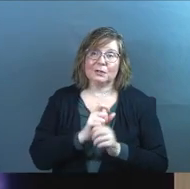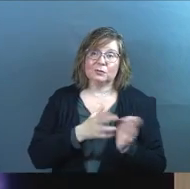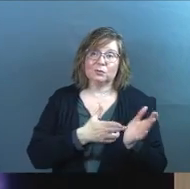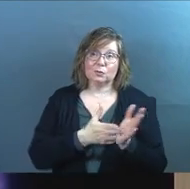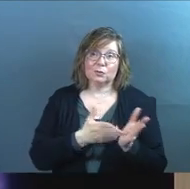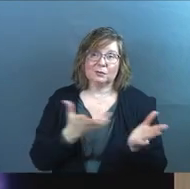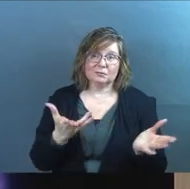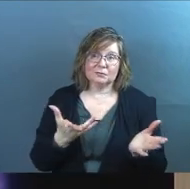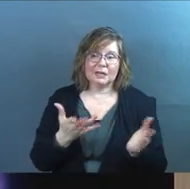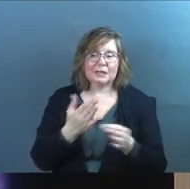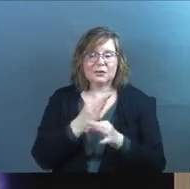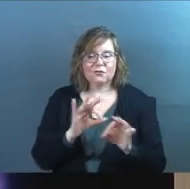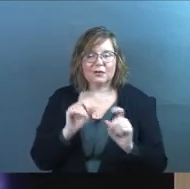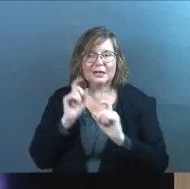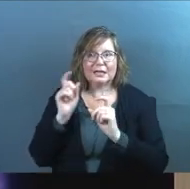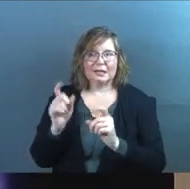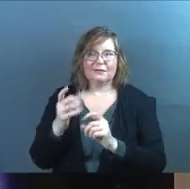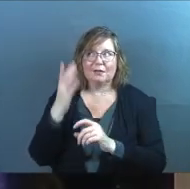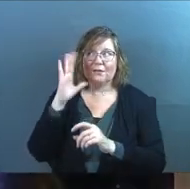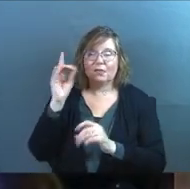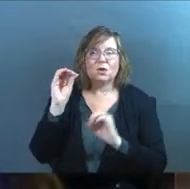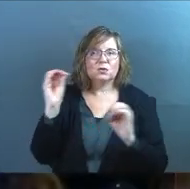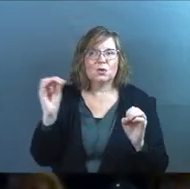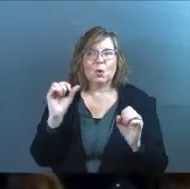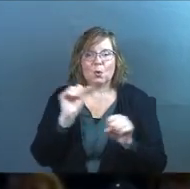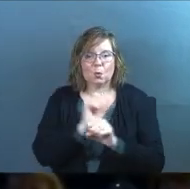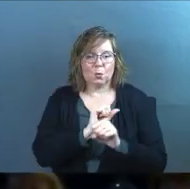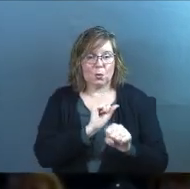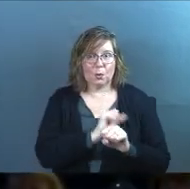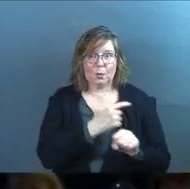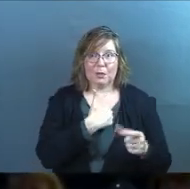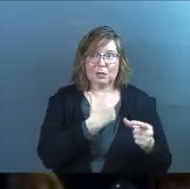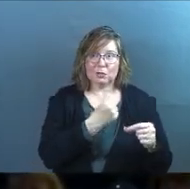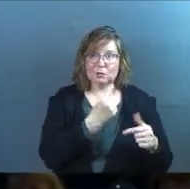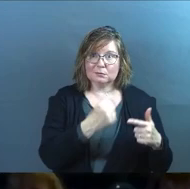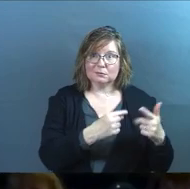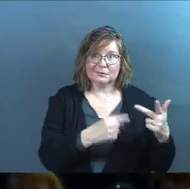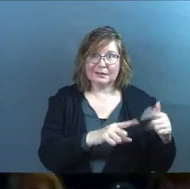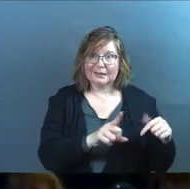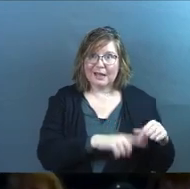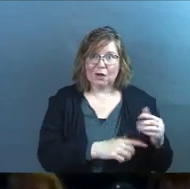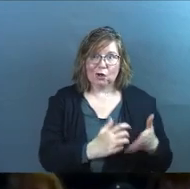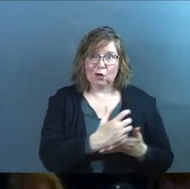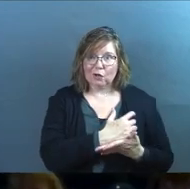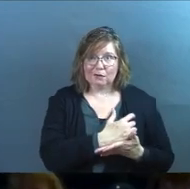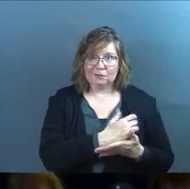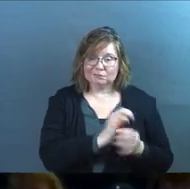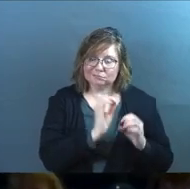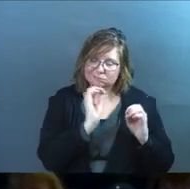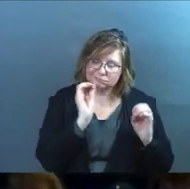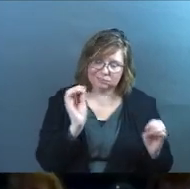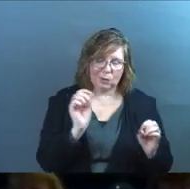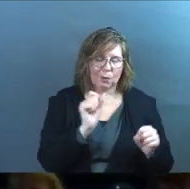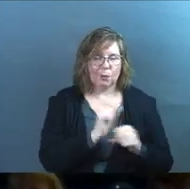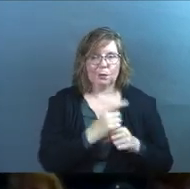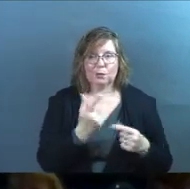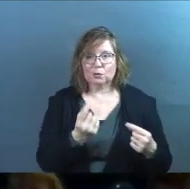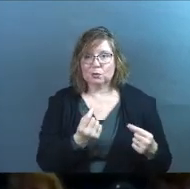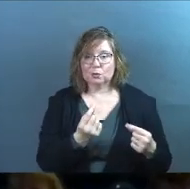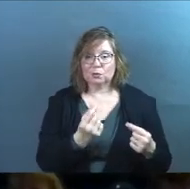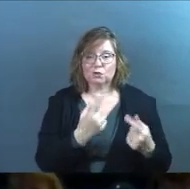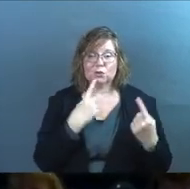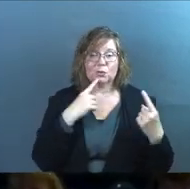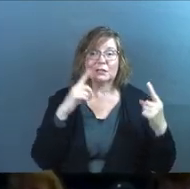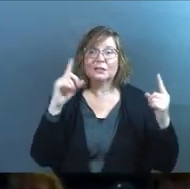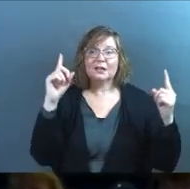right? It's a free gift of God. And there's no kind of work we can do, like he said in the passage, right? In the parable, there's no kind of work we can do